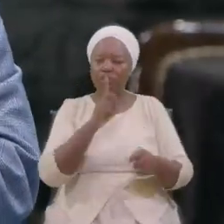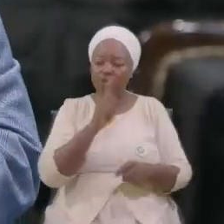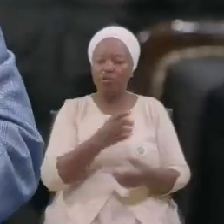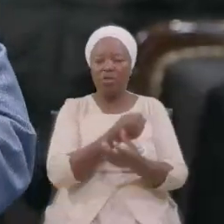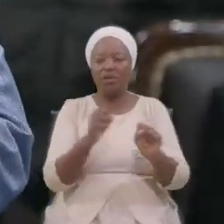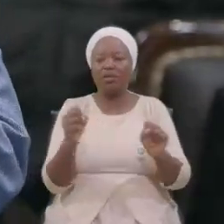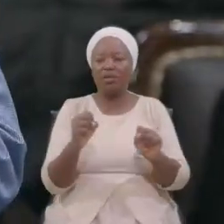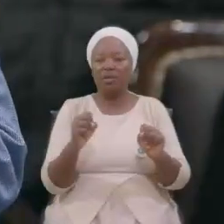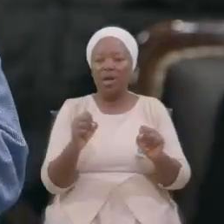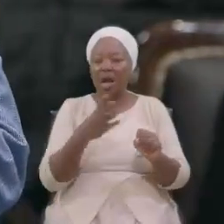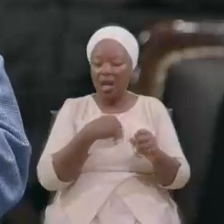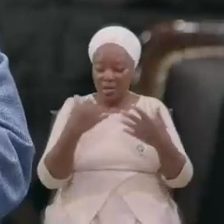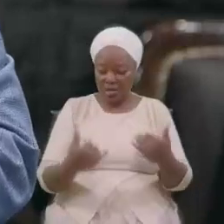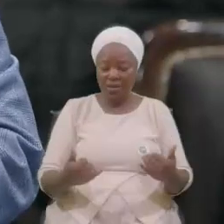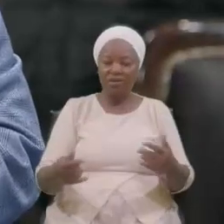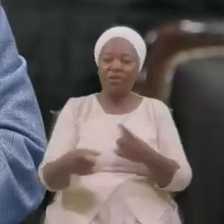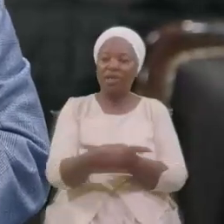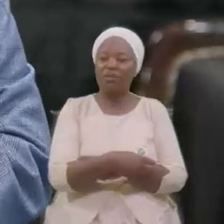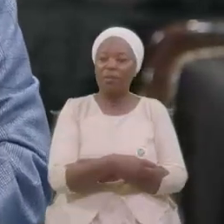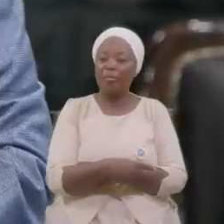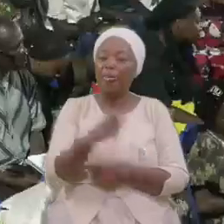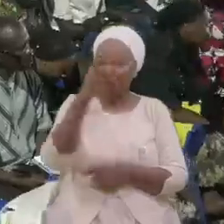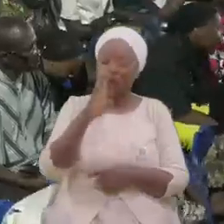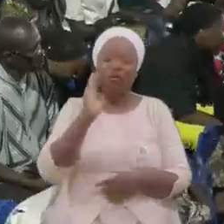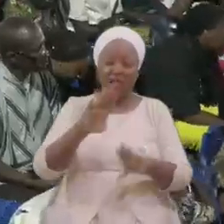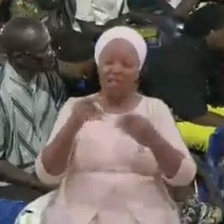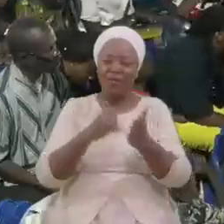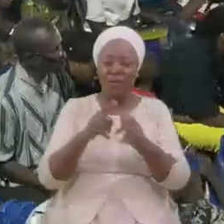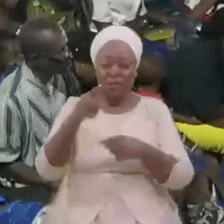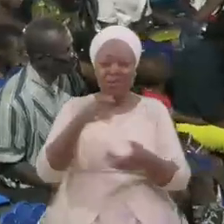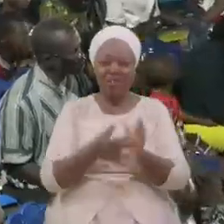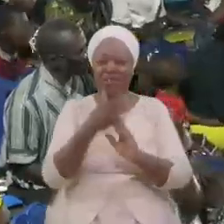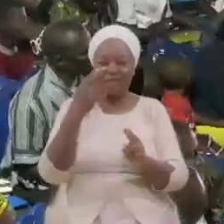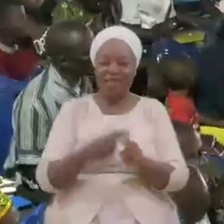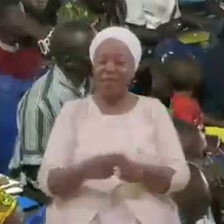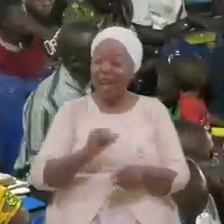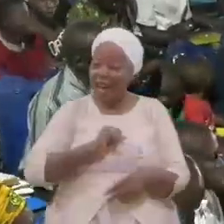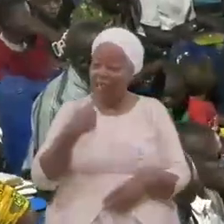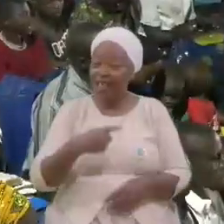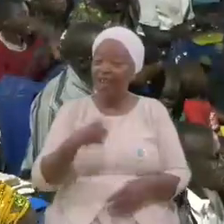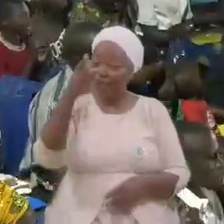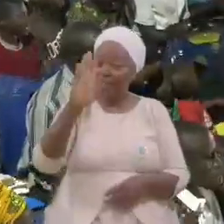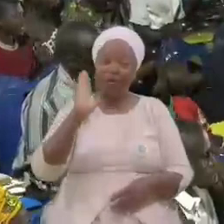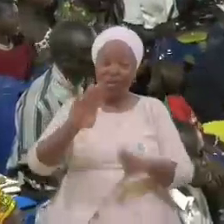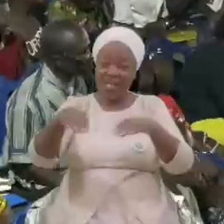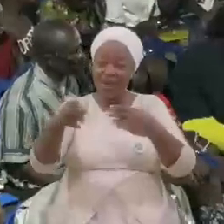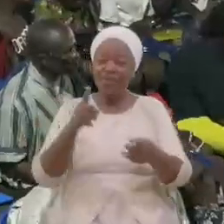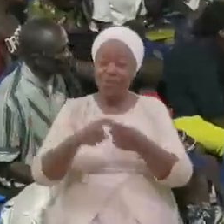salvation. And today, God will give it to you. I said, God will give it to